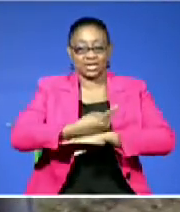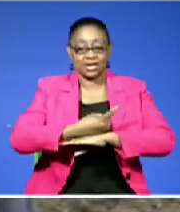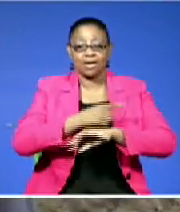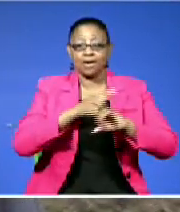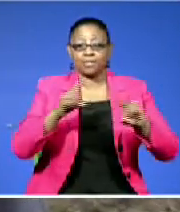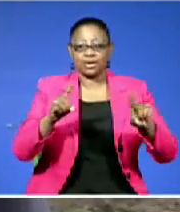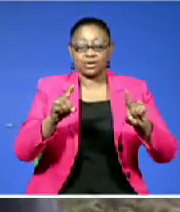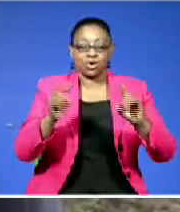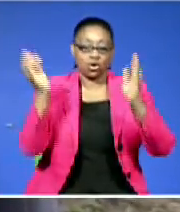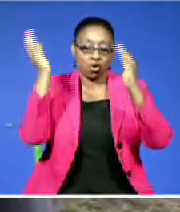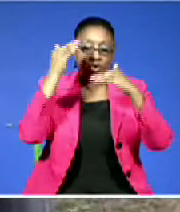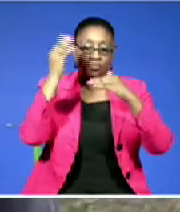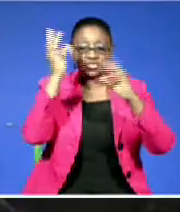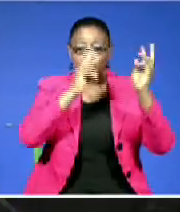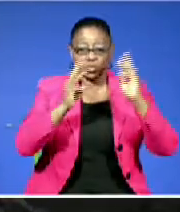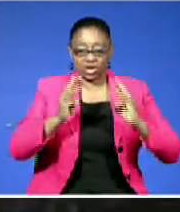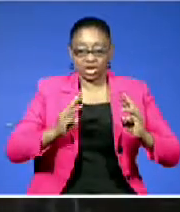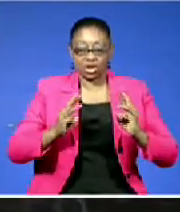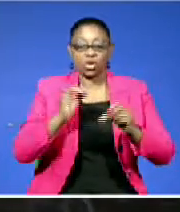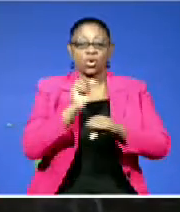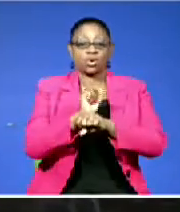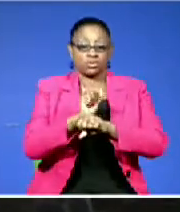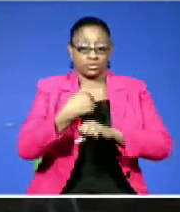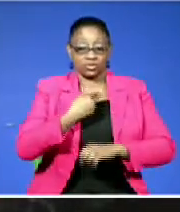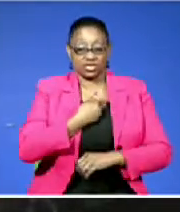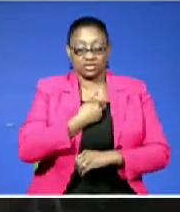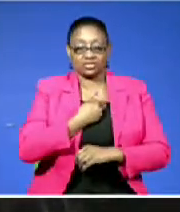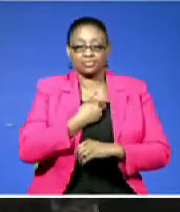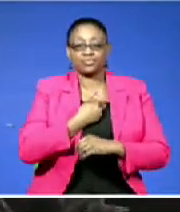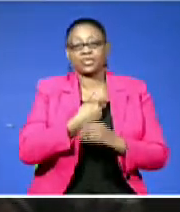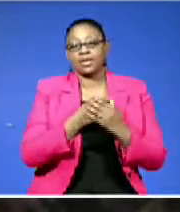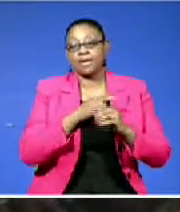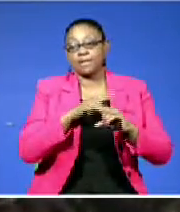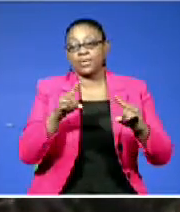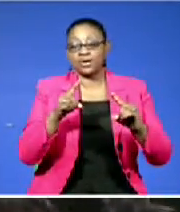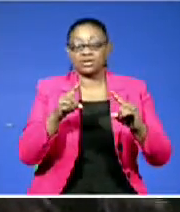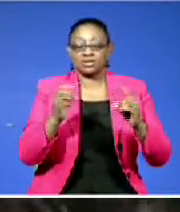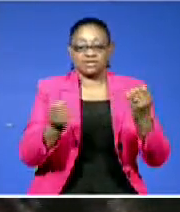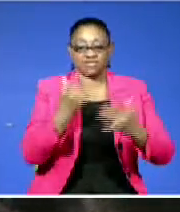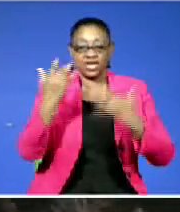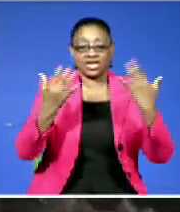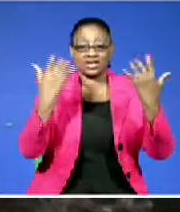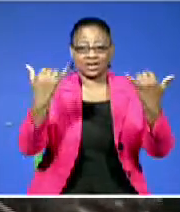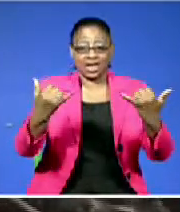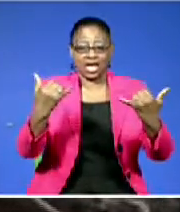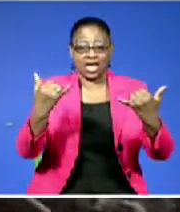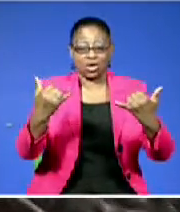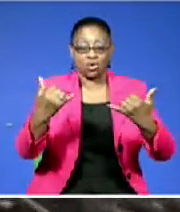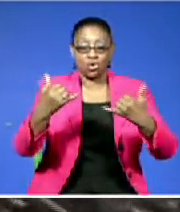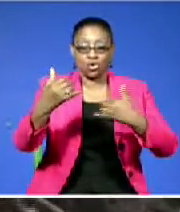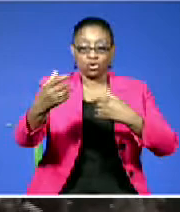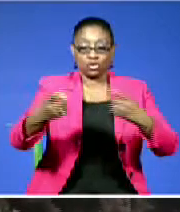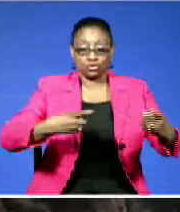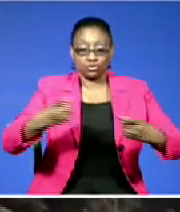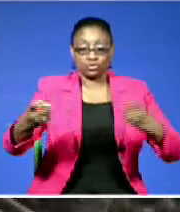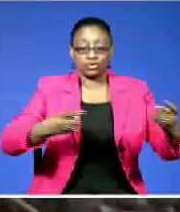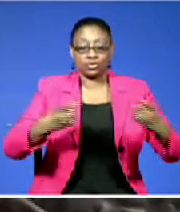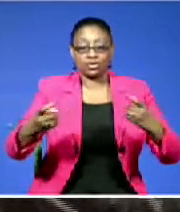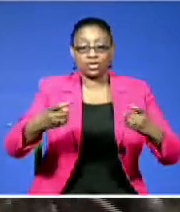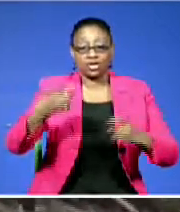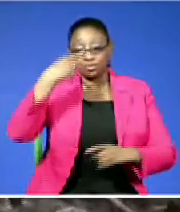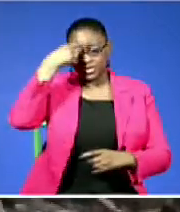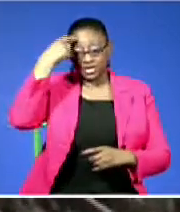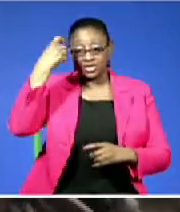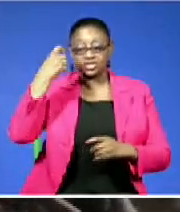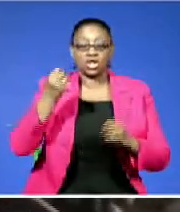wind cooperates with us. Fortunately, the fire is for the most part contained, thanks to heavy equipment operators who turned up